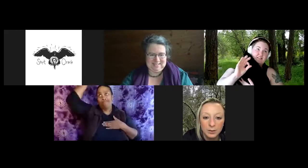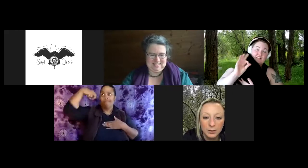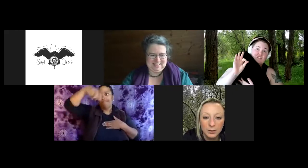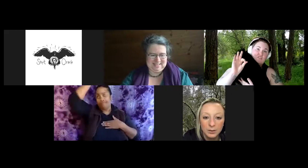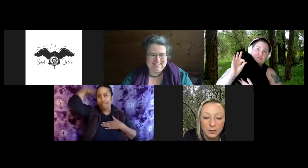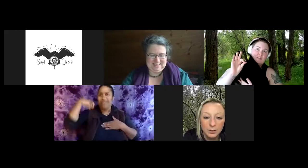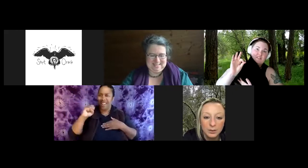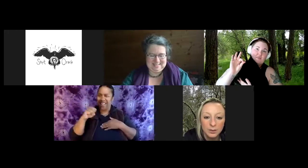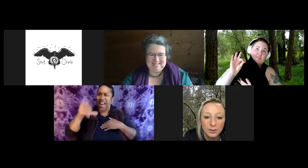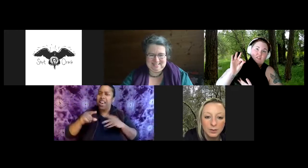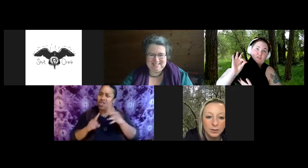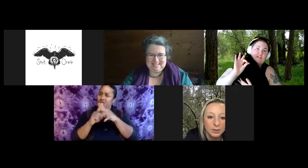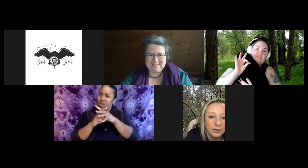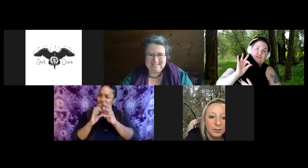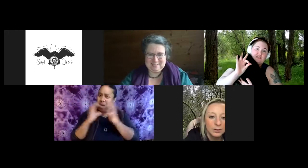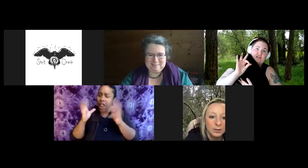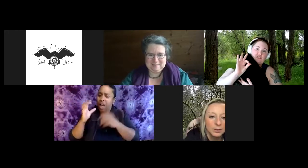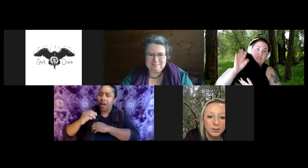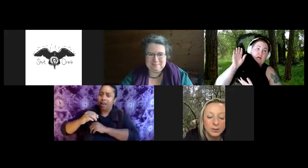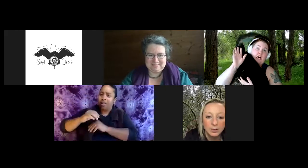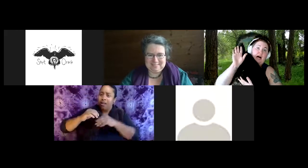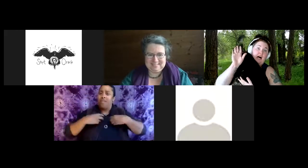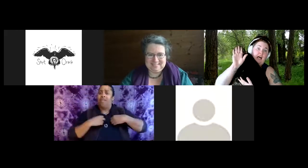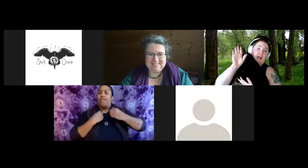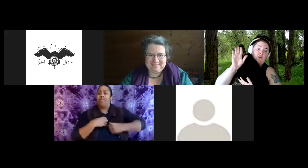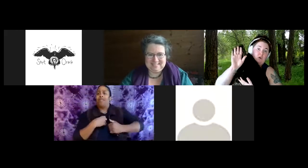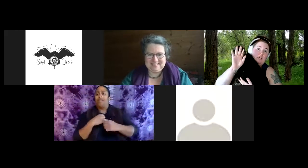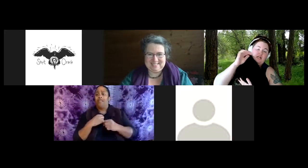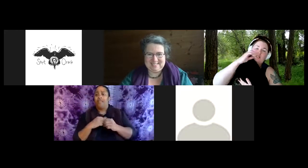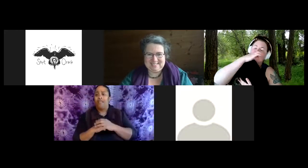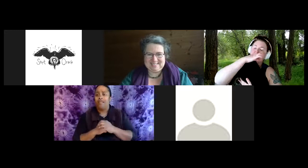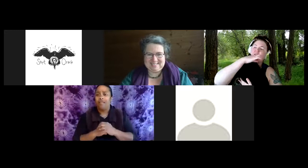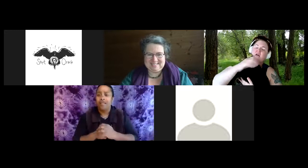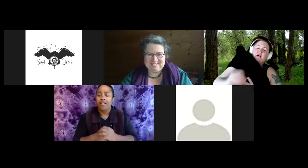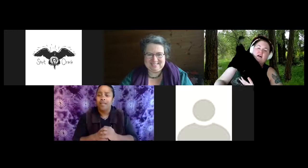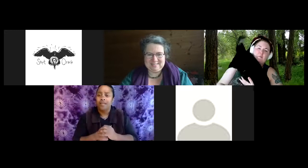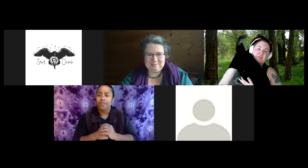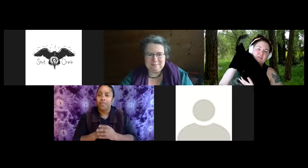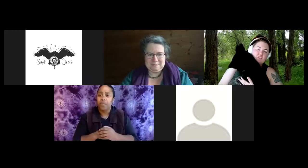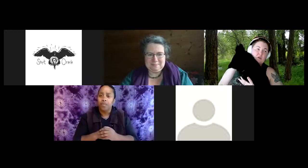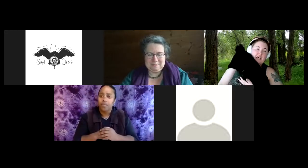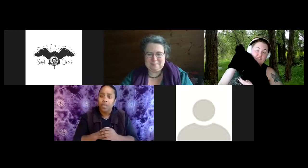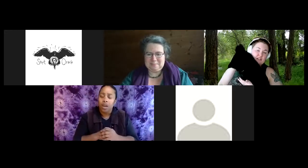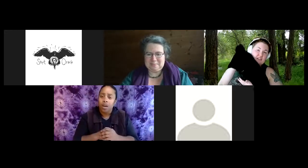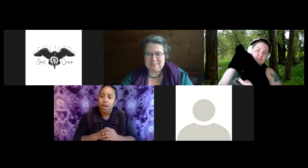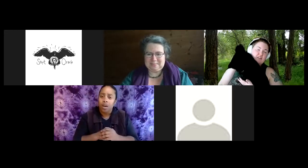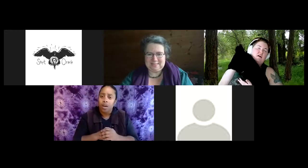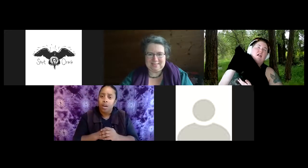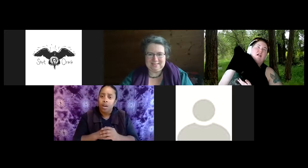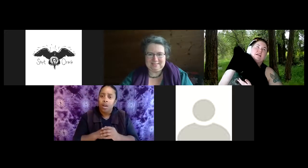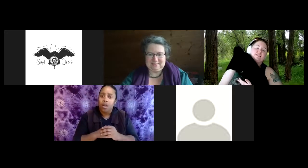yes, this is his favorite place to be, is at Lorelai's events now. He's like, "What? How you doing?" So I